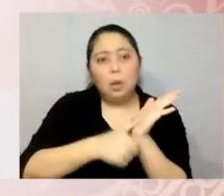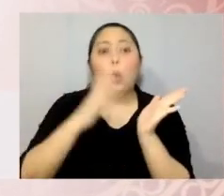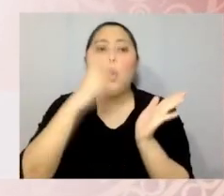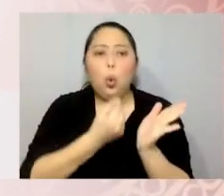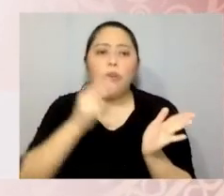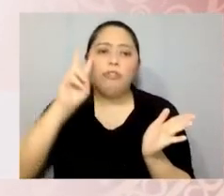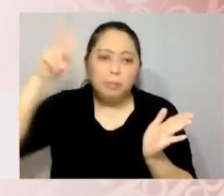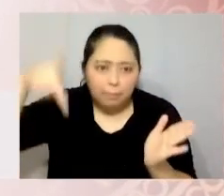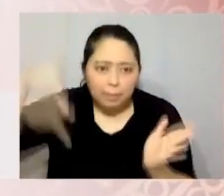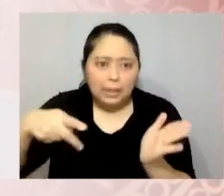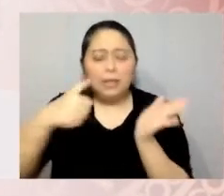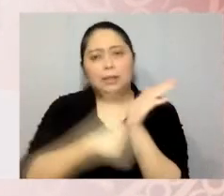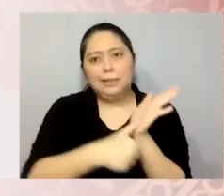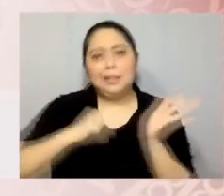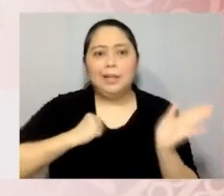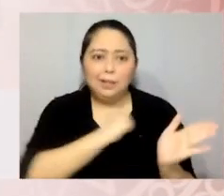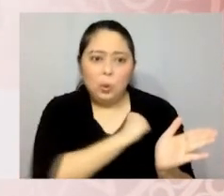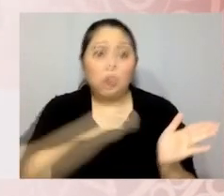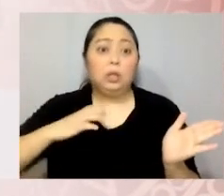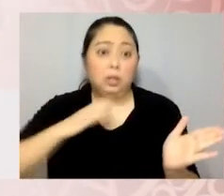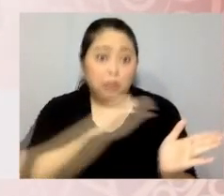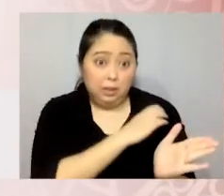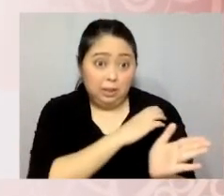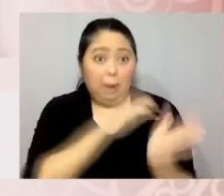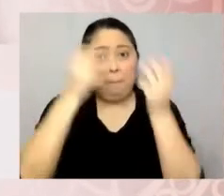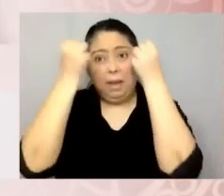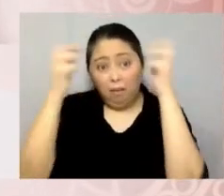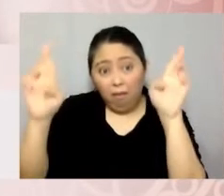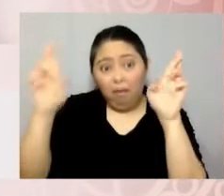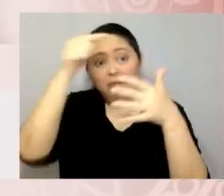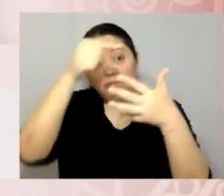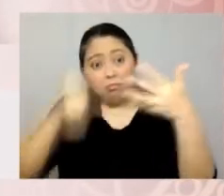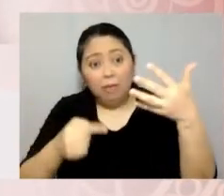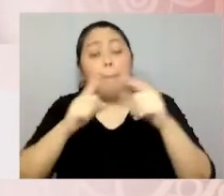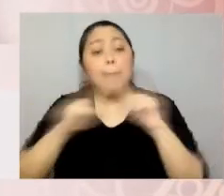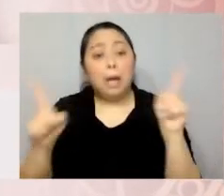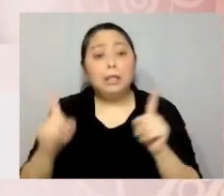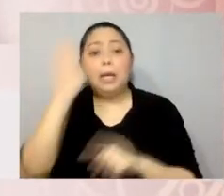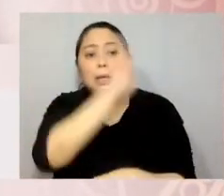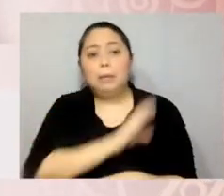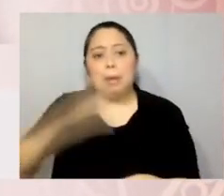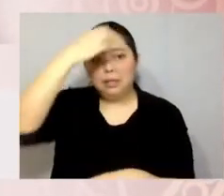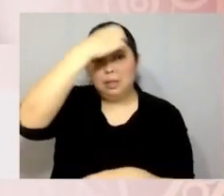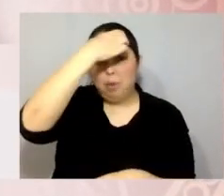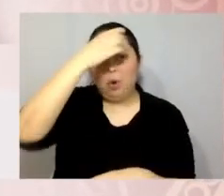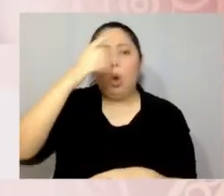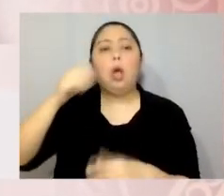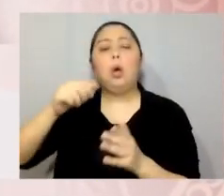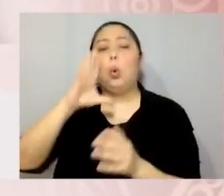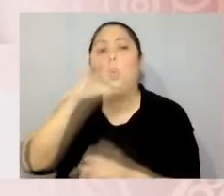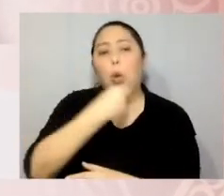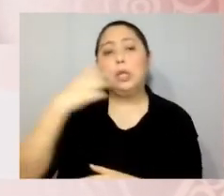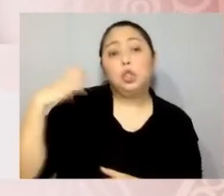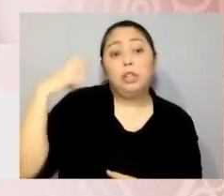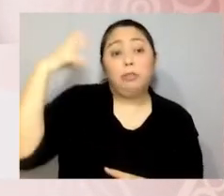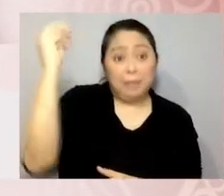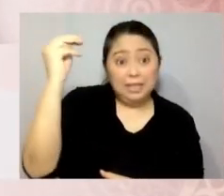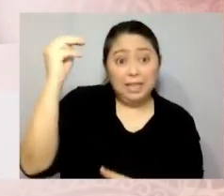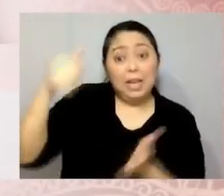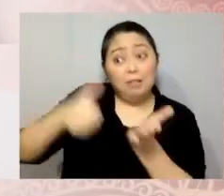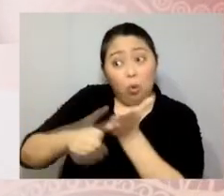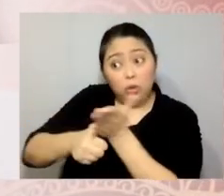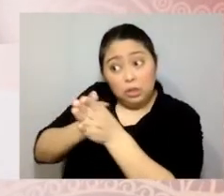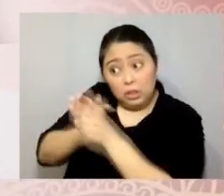local officials. Under the Bangsamoro government, the chief minister is indirectly elected. But the system is